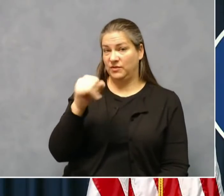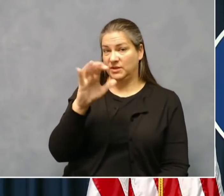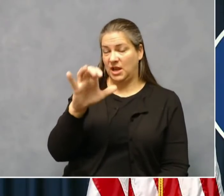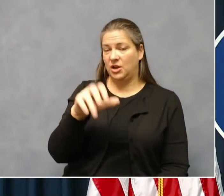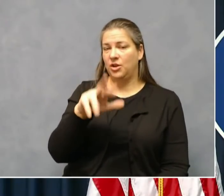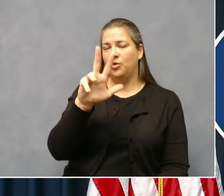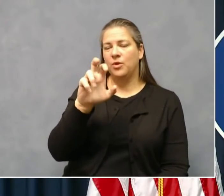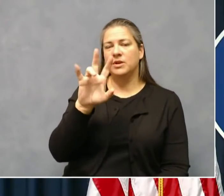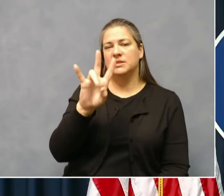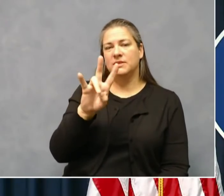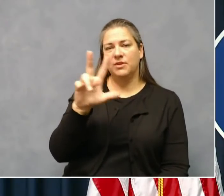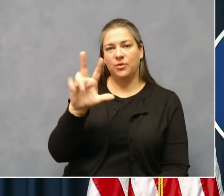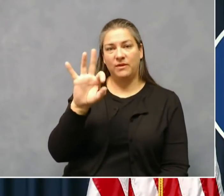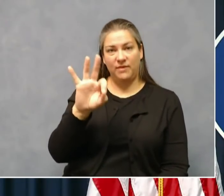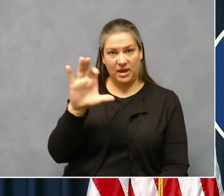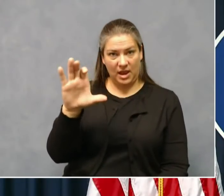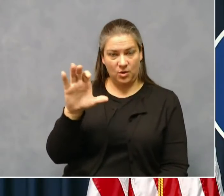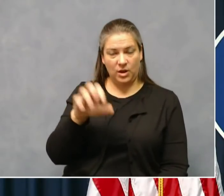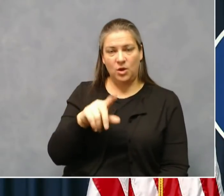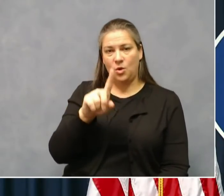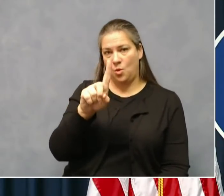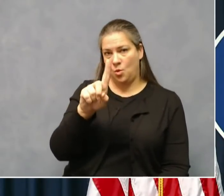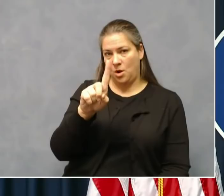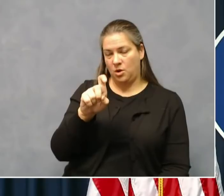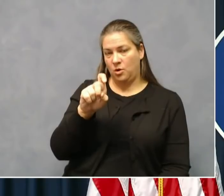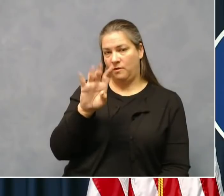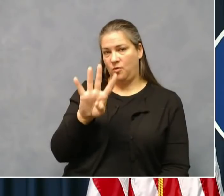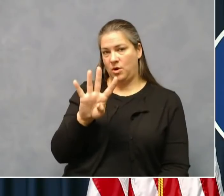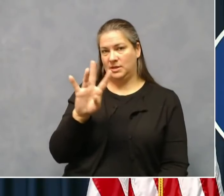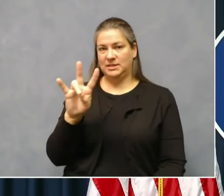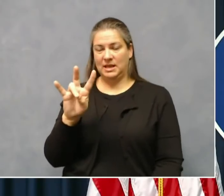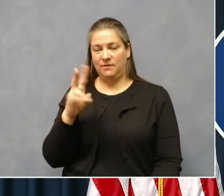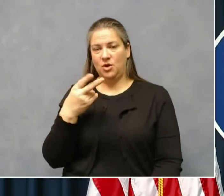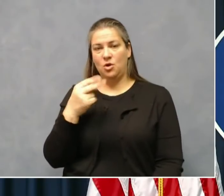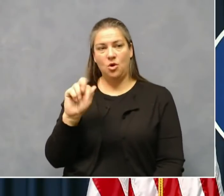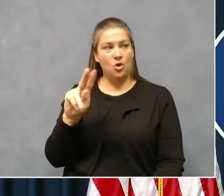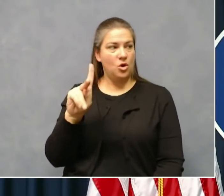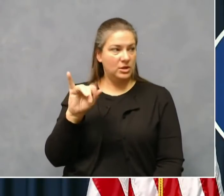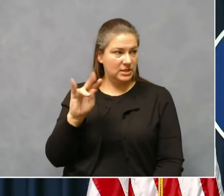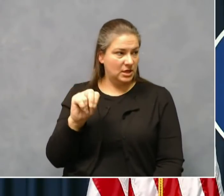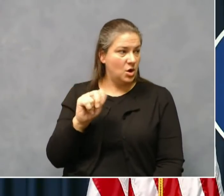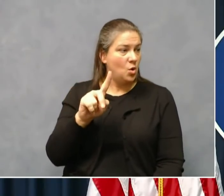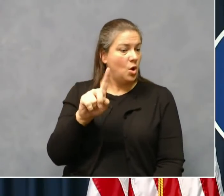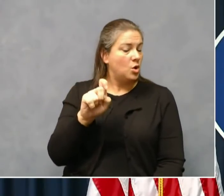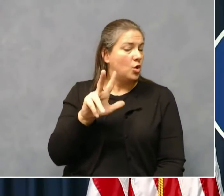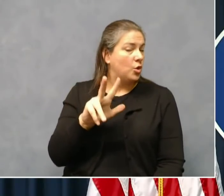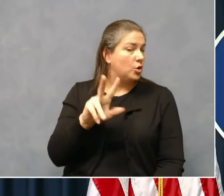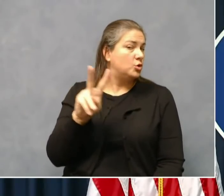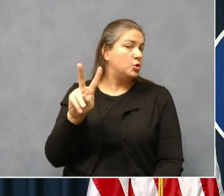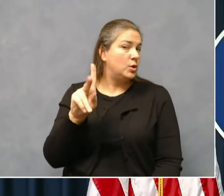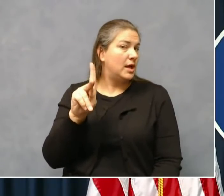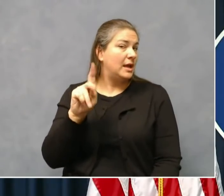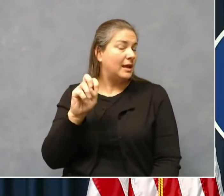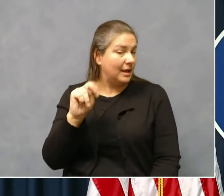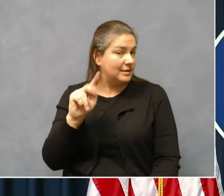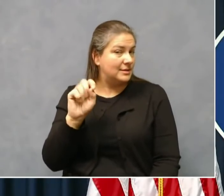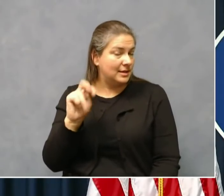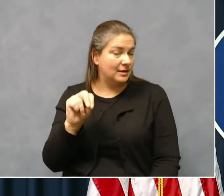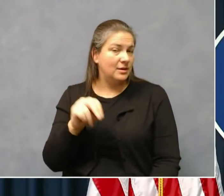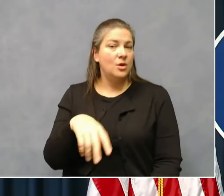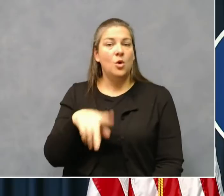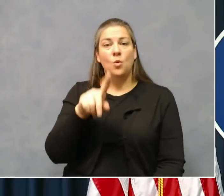373 in Fayette, 147 in Hardin, 132 in Kenton, 110 in